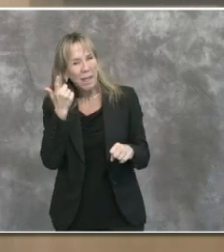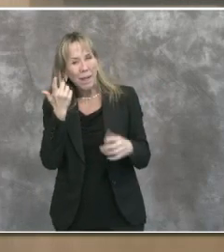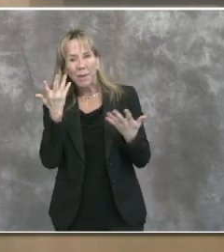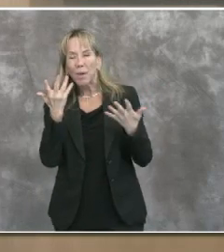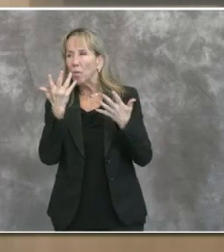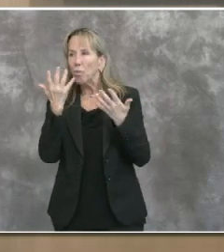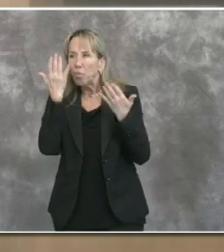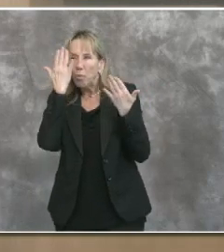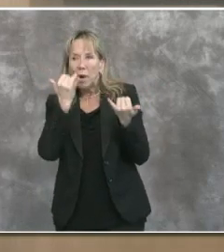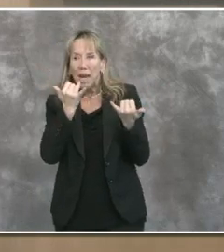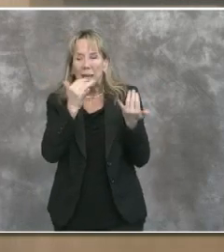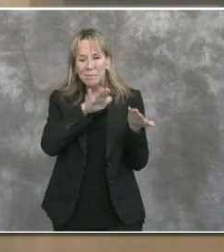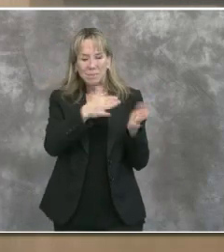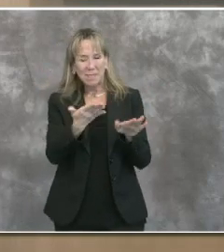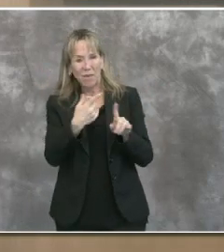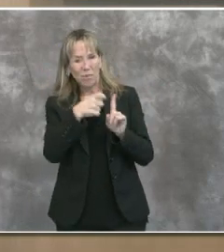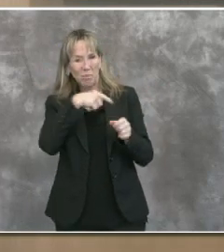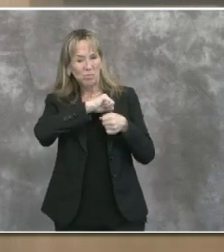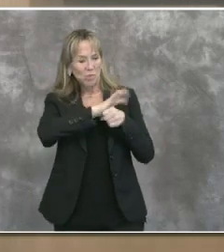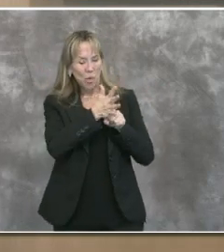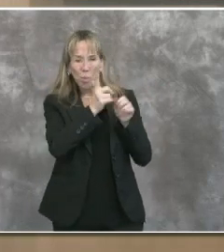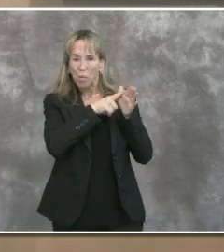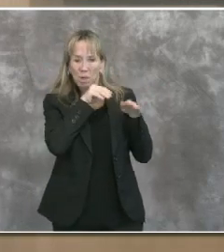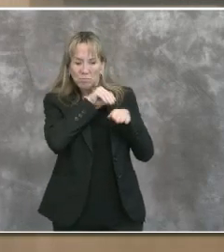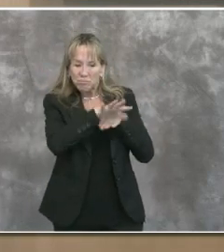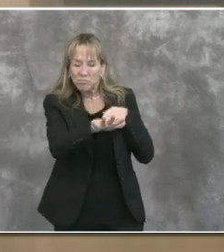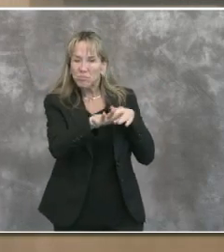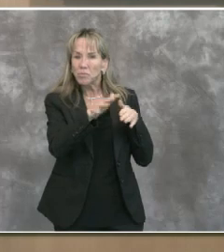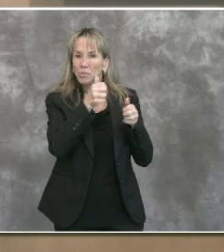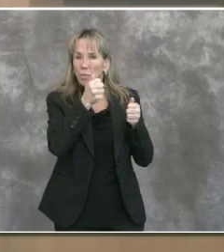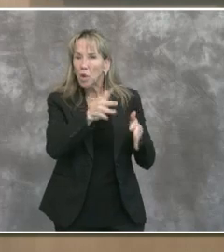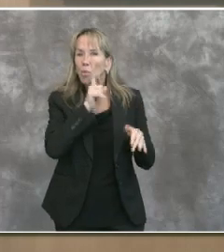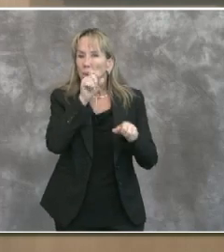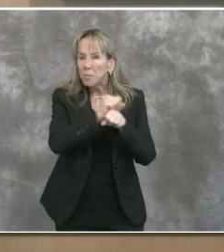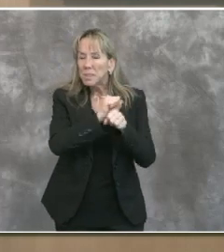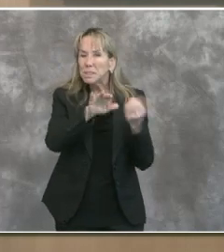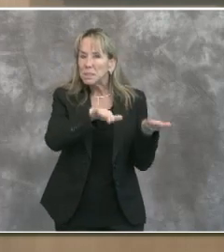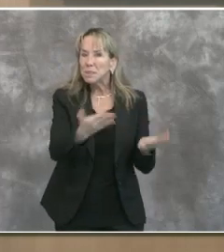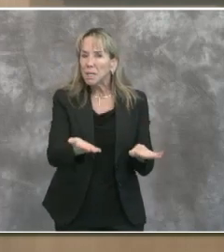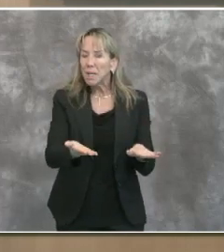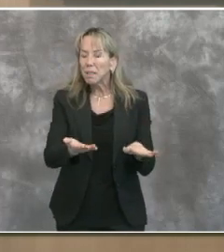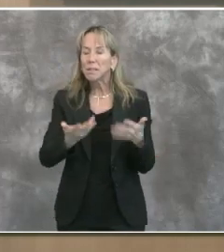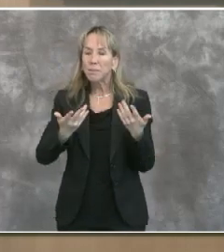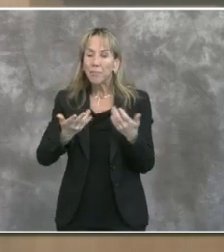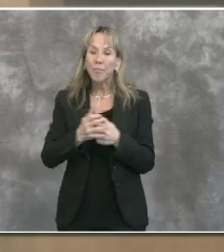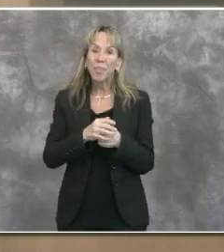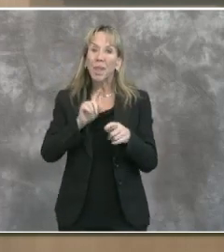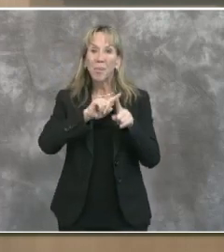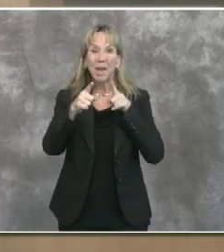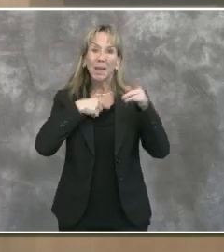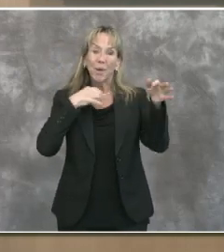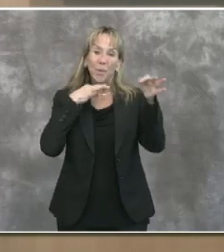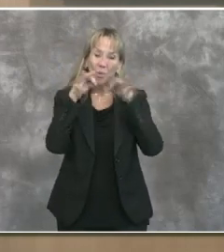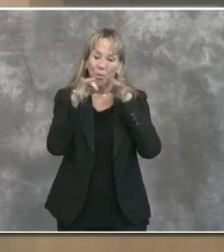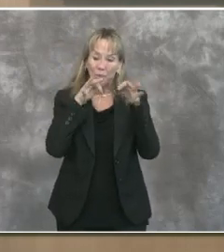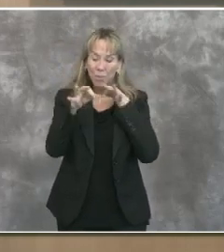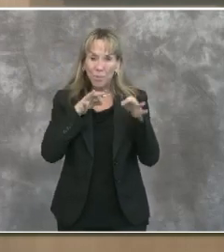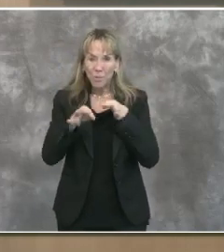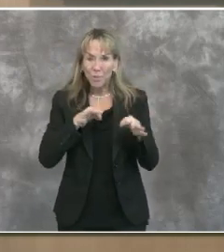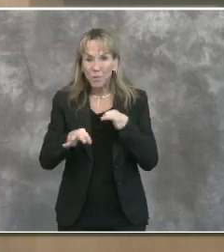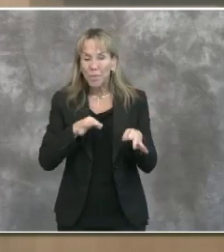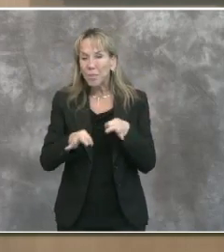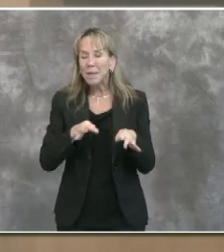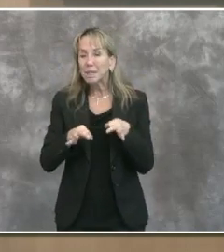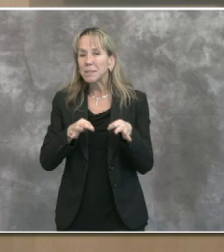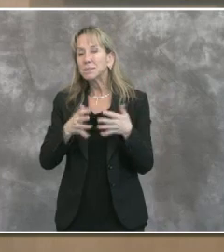a fatality. I think that, again, if you to go into the great details, perhaps that would be a good set